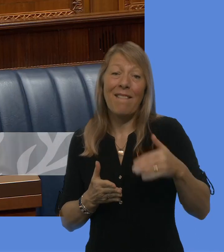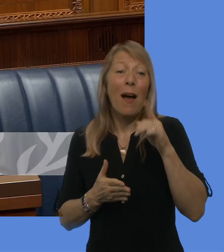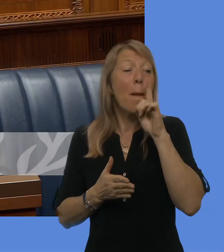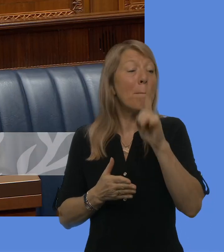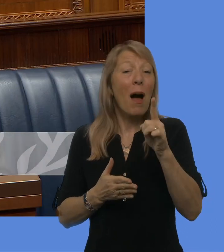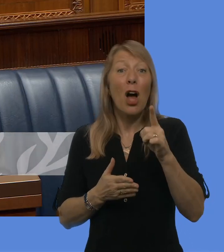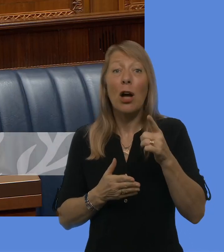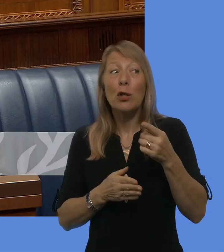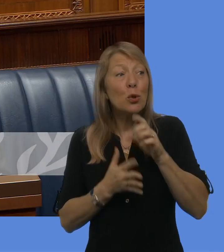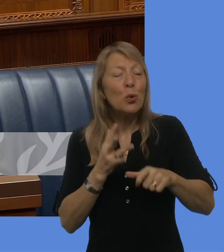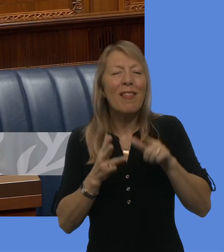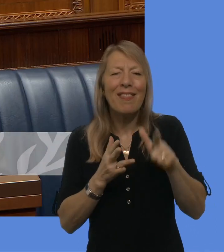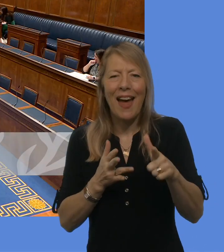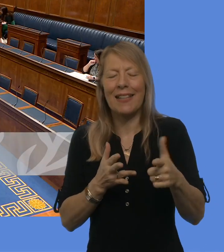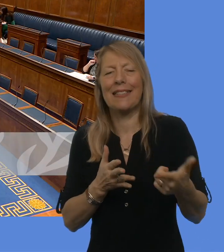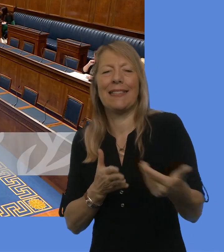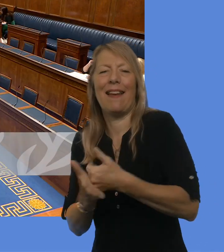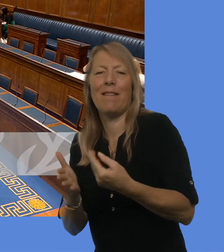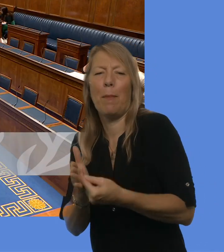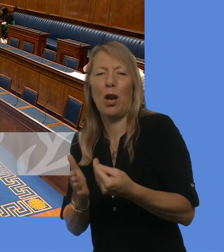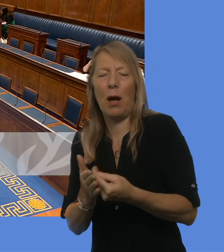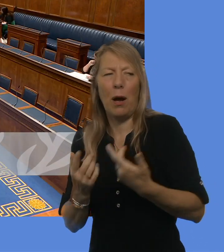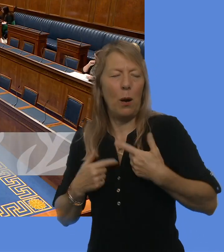possible. Peter Ferguson.